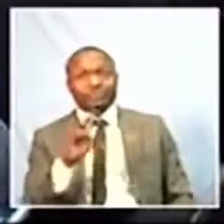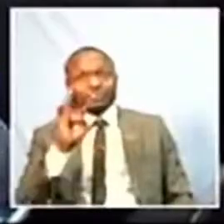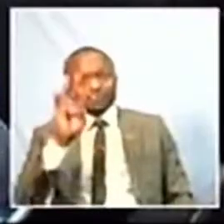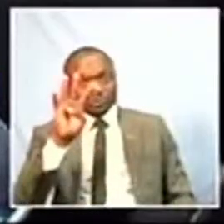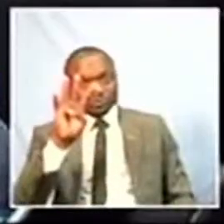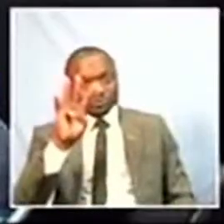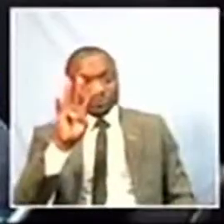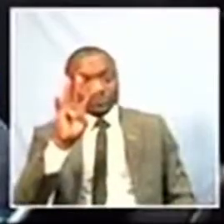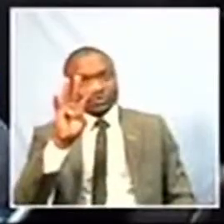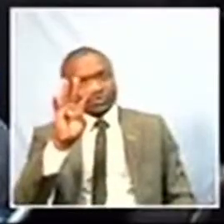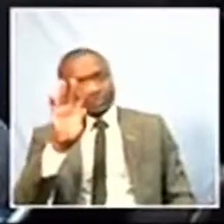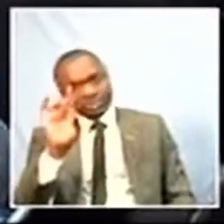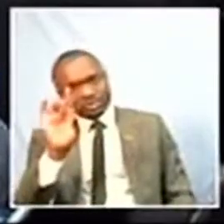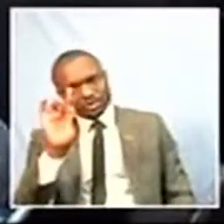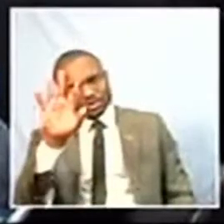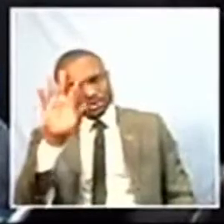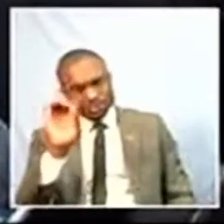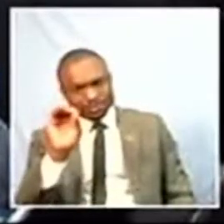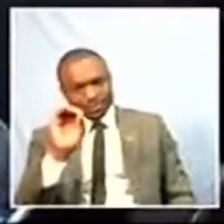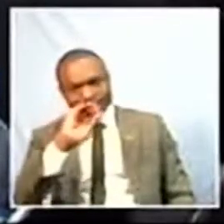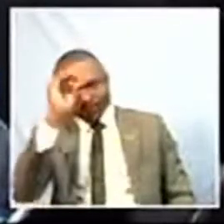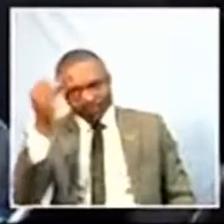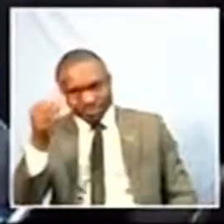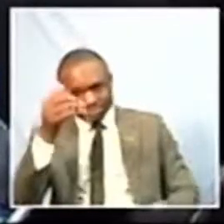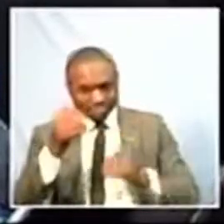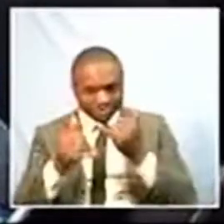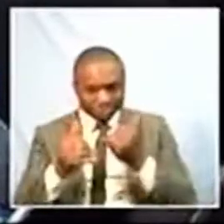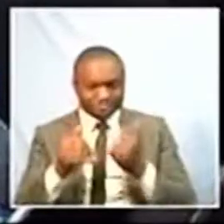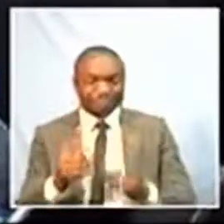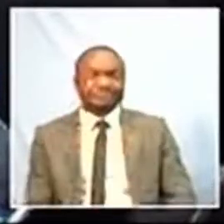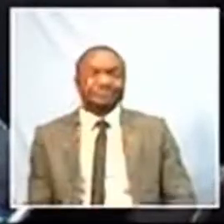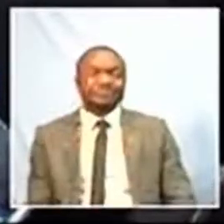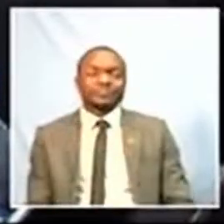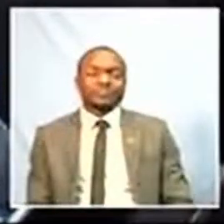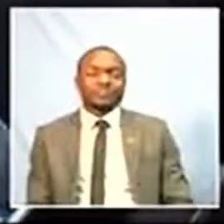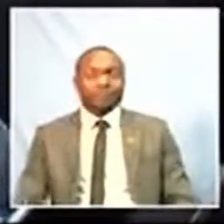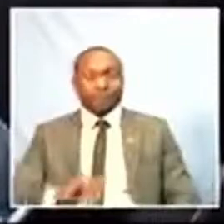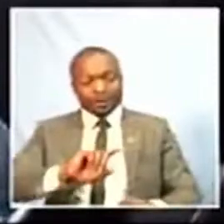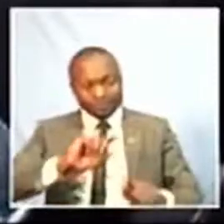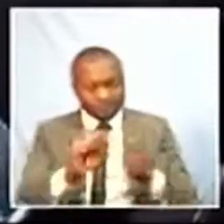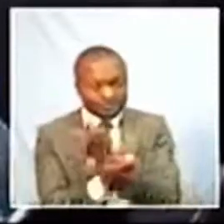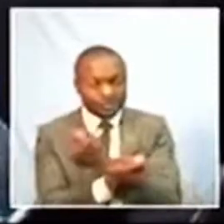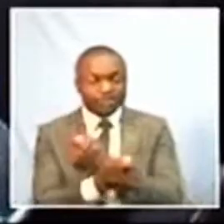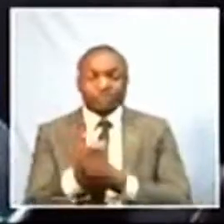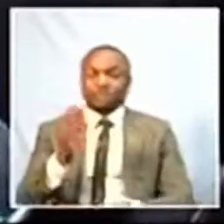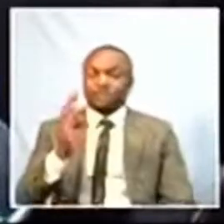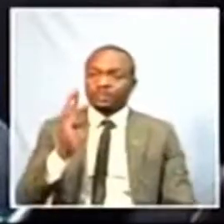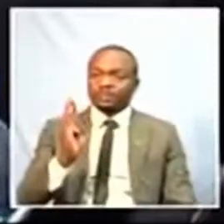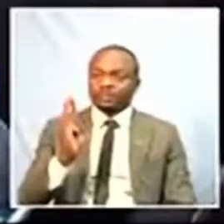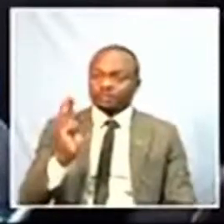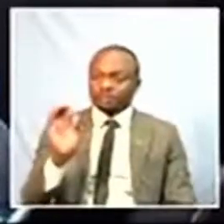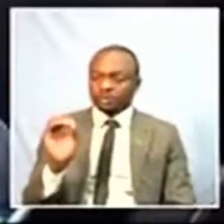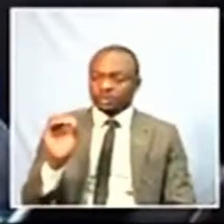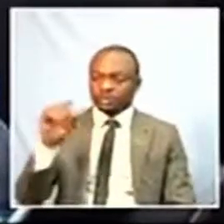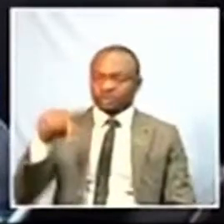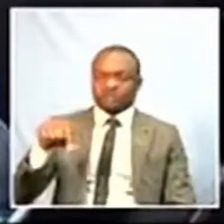50% completion. Then you change the whole scope of work